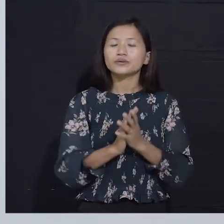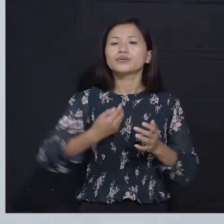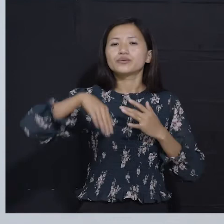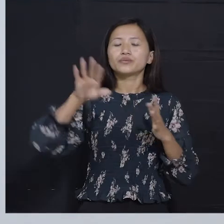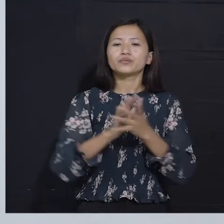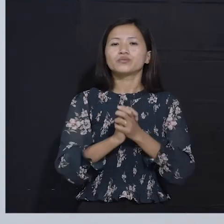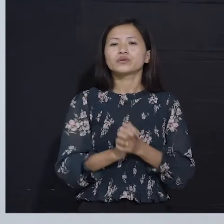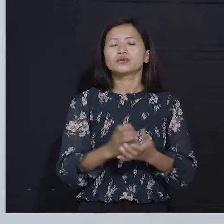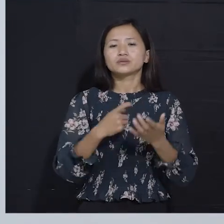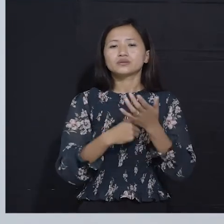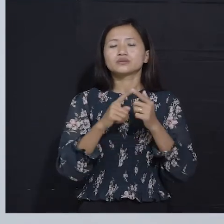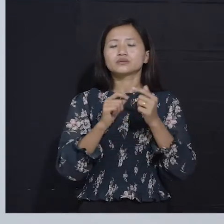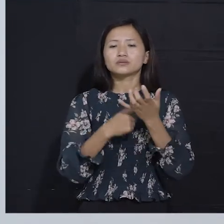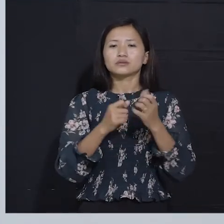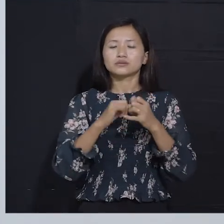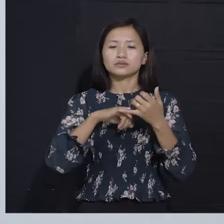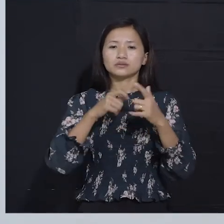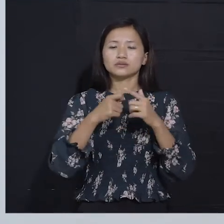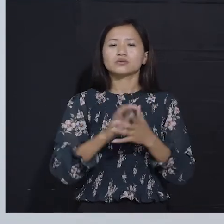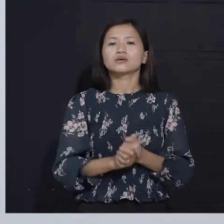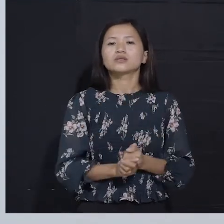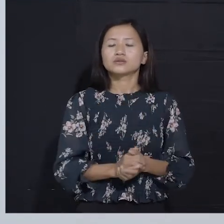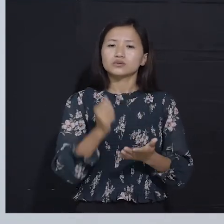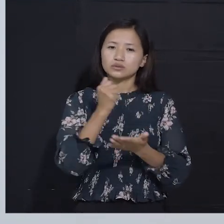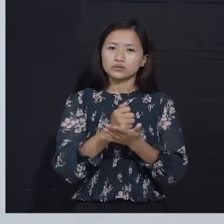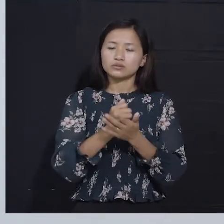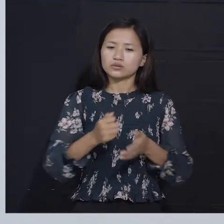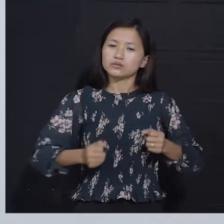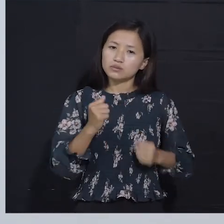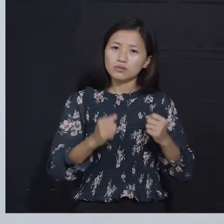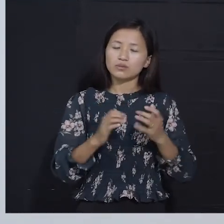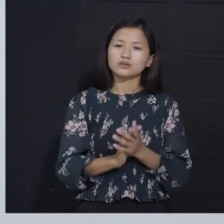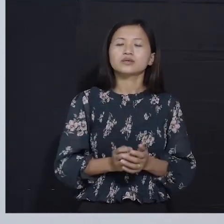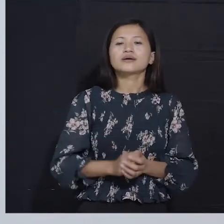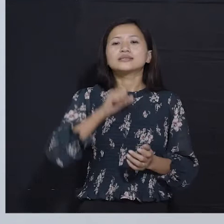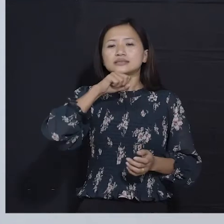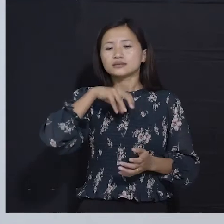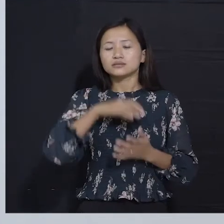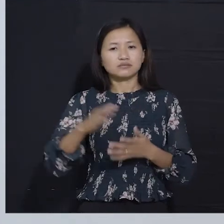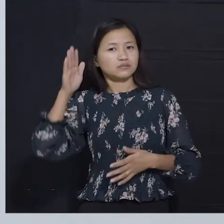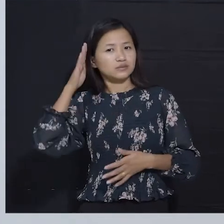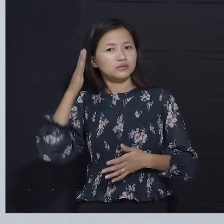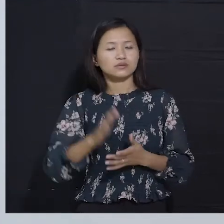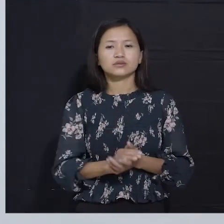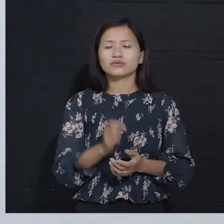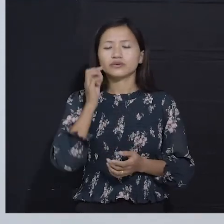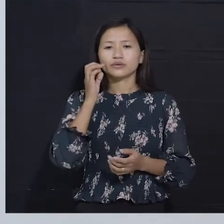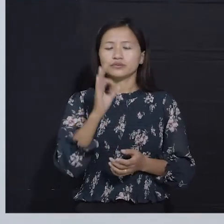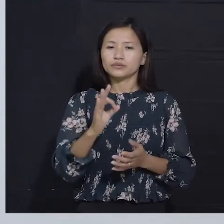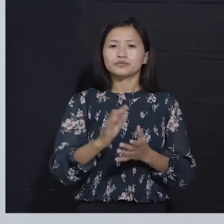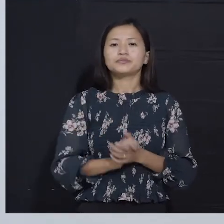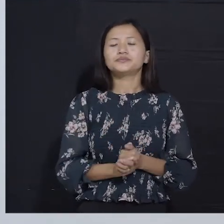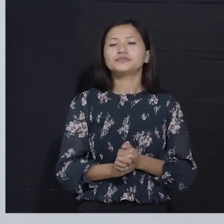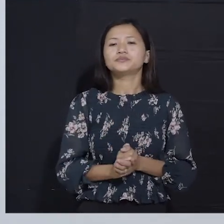tusk that it has. And so he realized that he should not run. See, listening to elders is very important, okay? And when